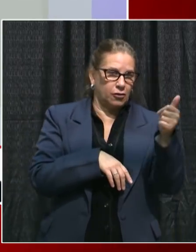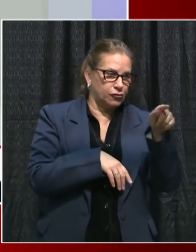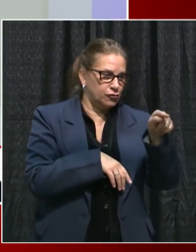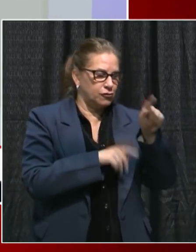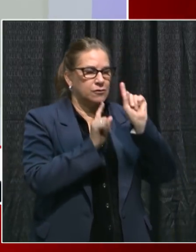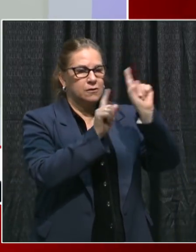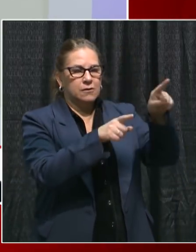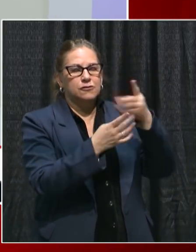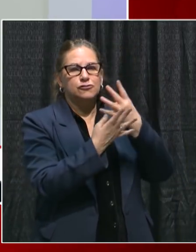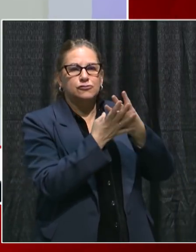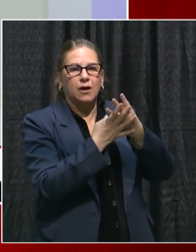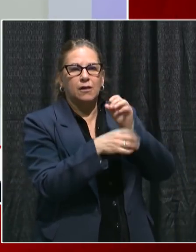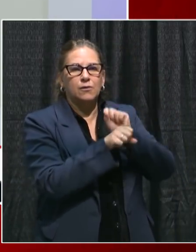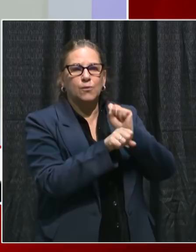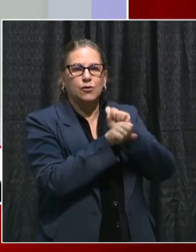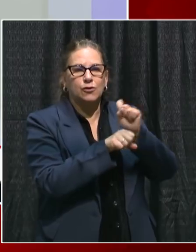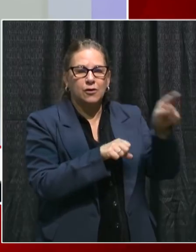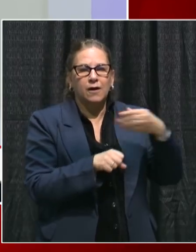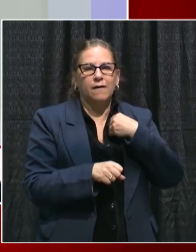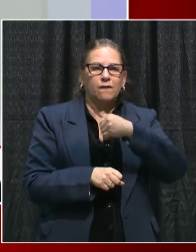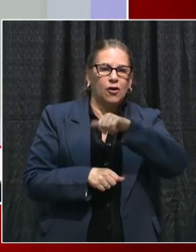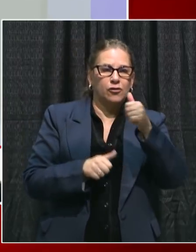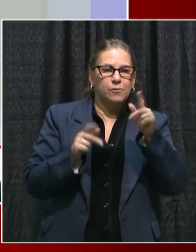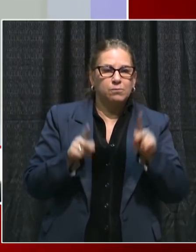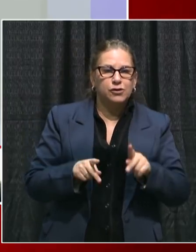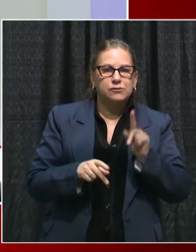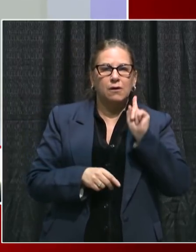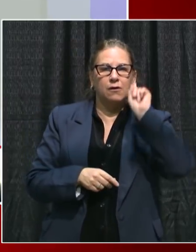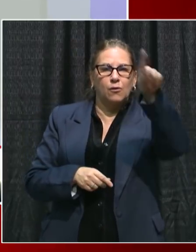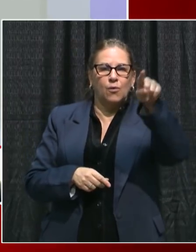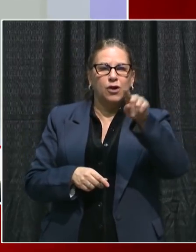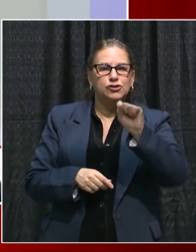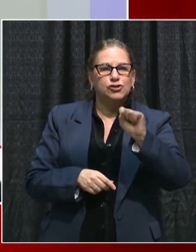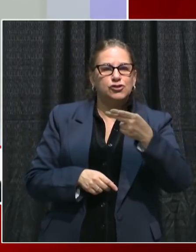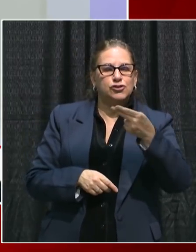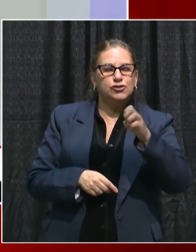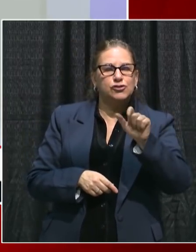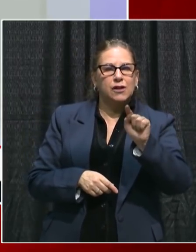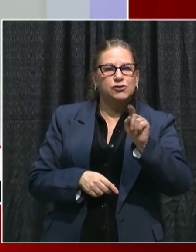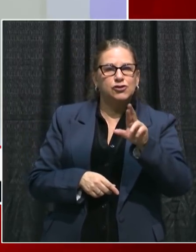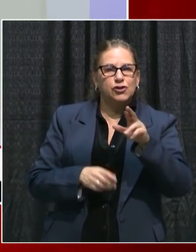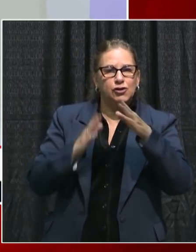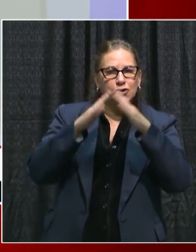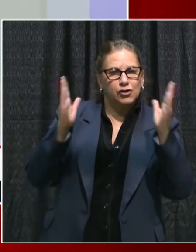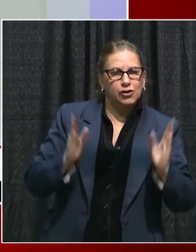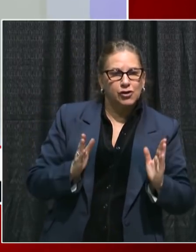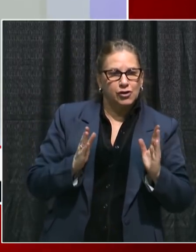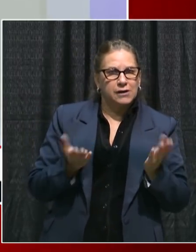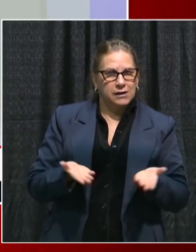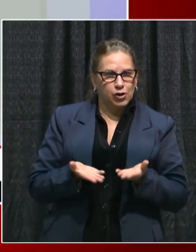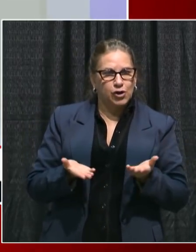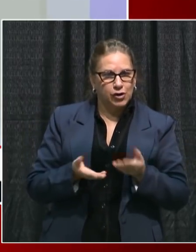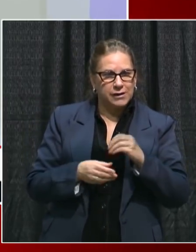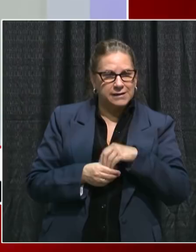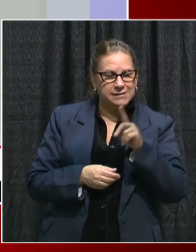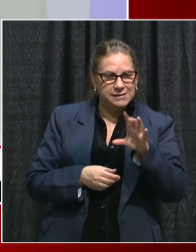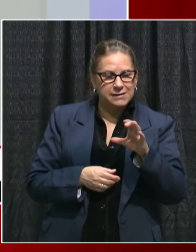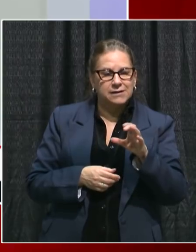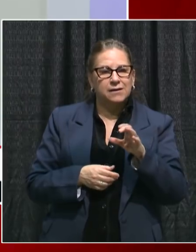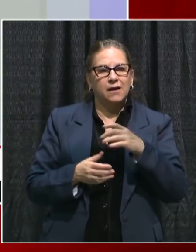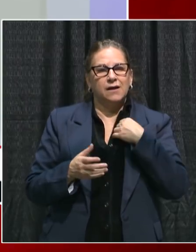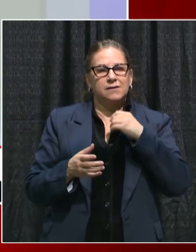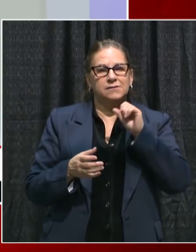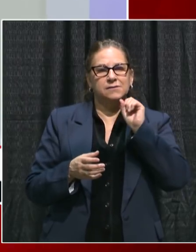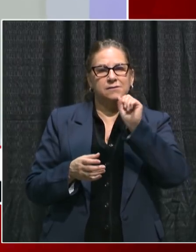deployed to one of the shelters here in the city, working with Unity at that facility. We are deploying one to